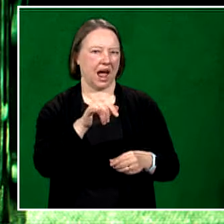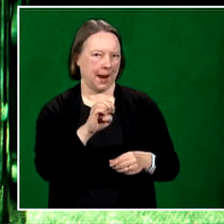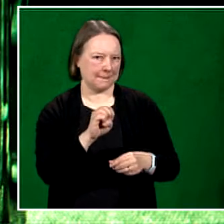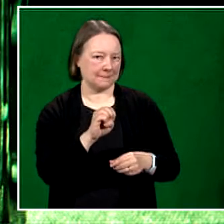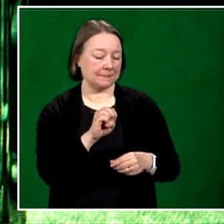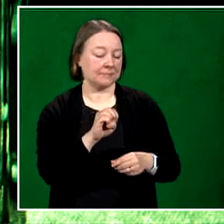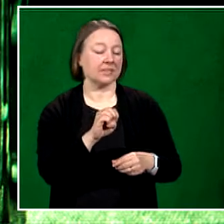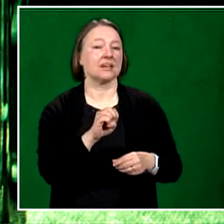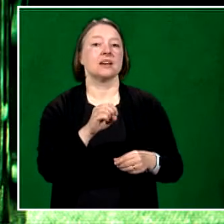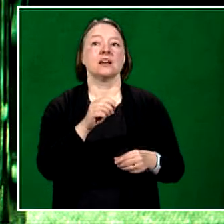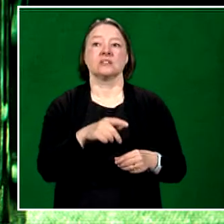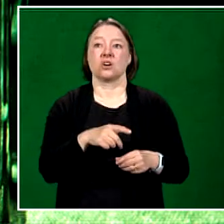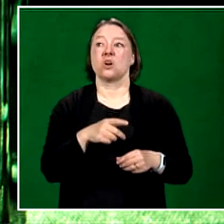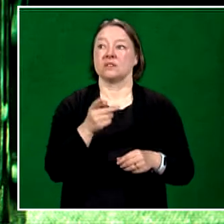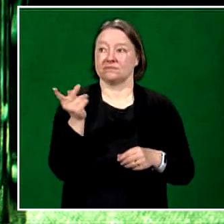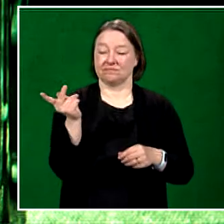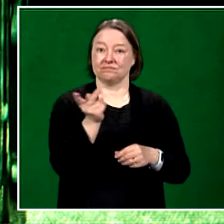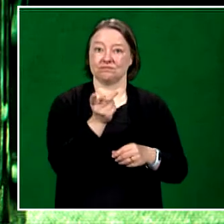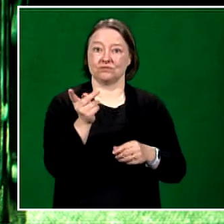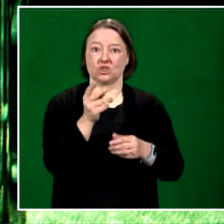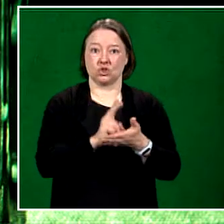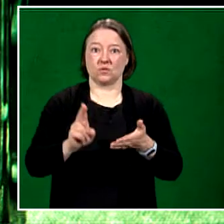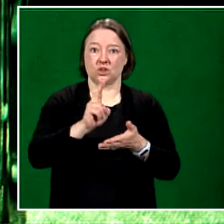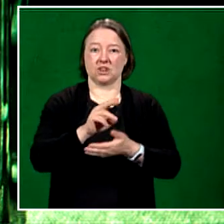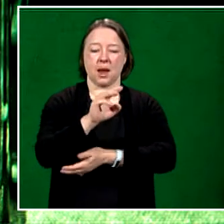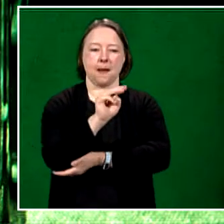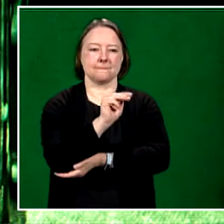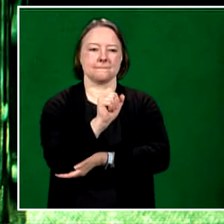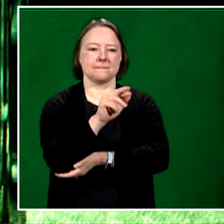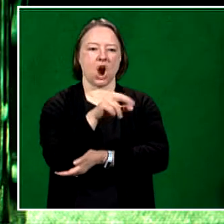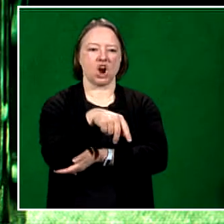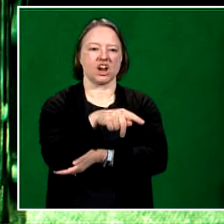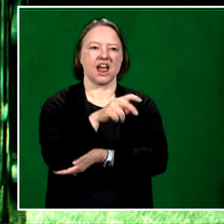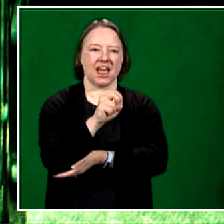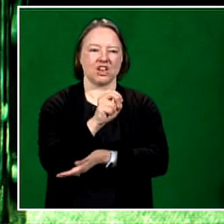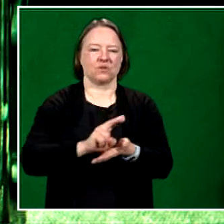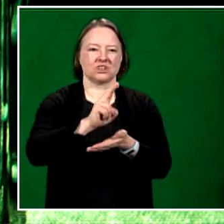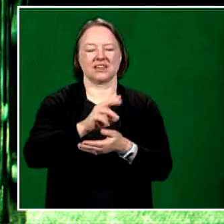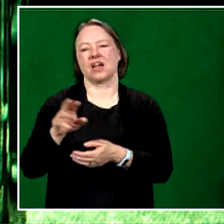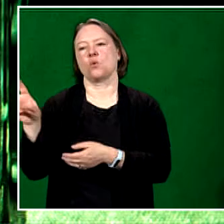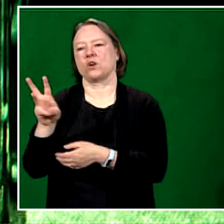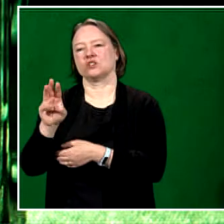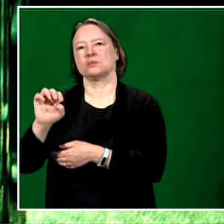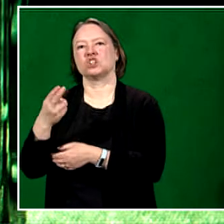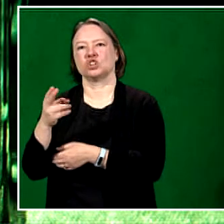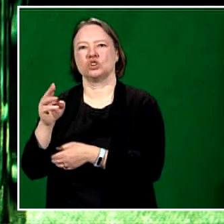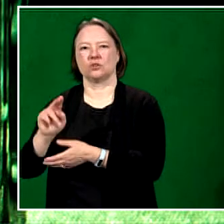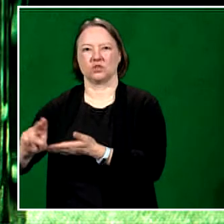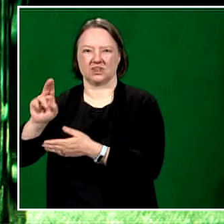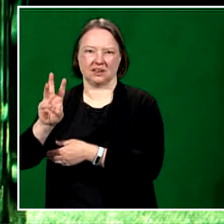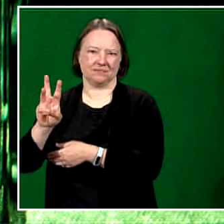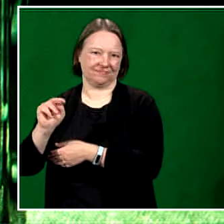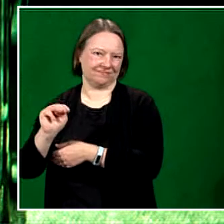Phase 2 universities include Marquette University and Western Michigan University.